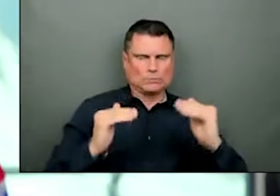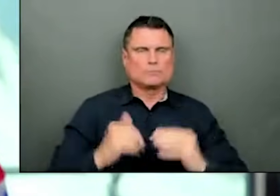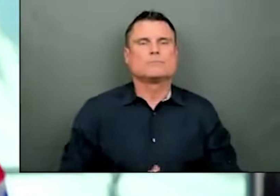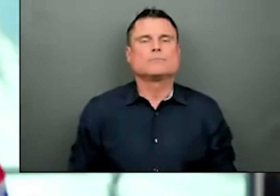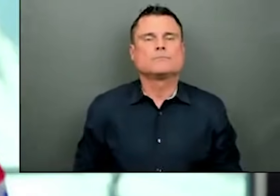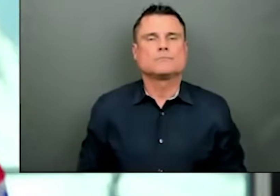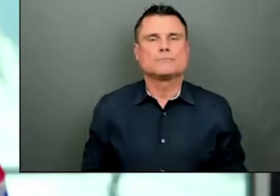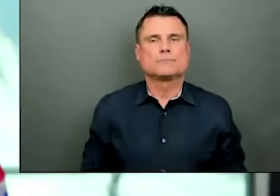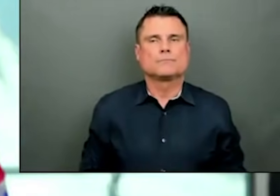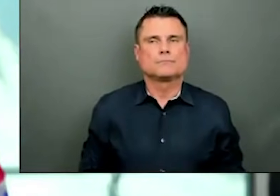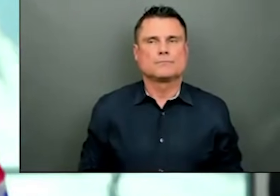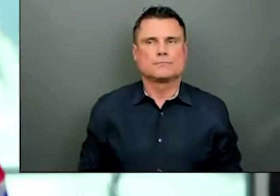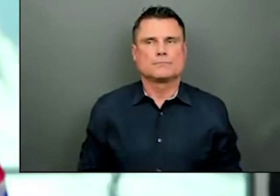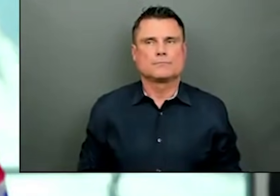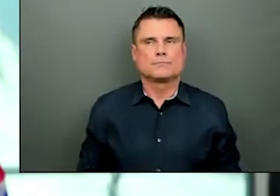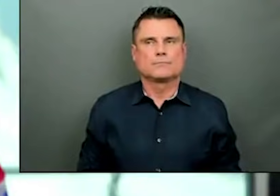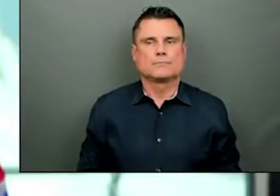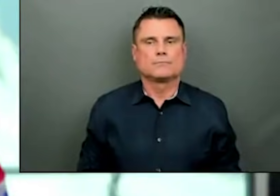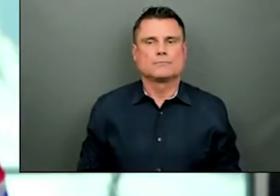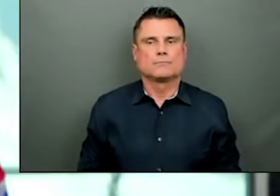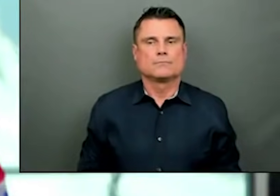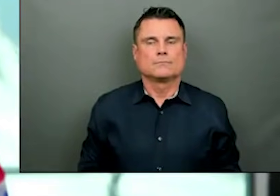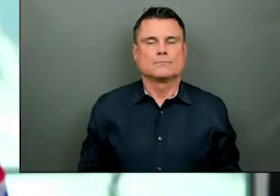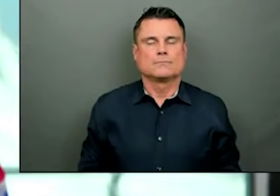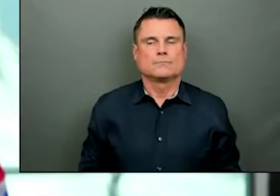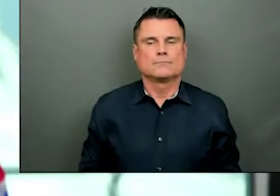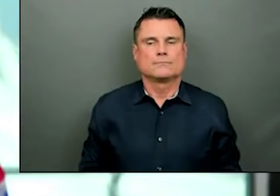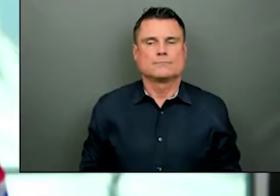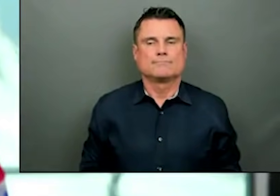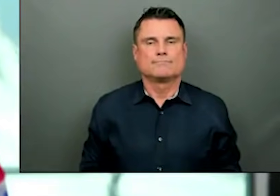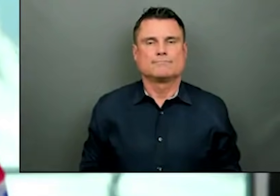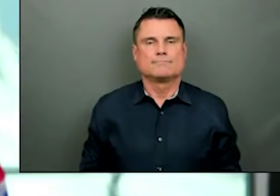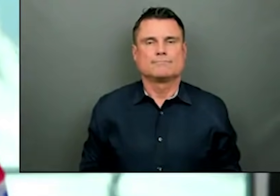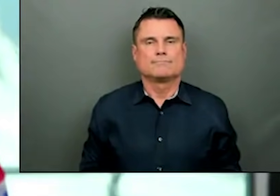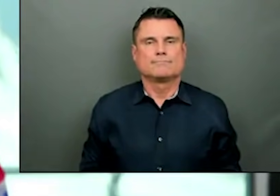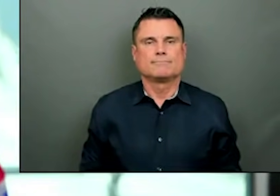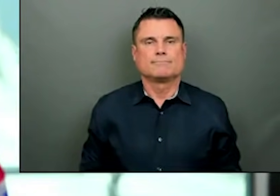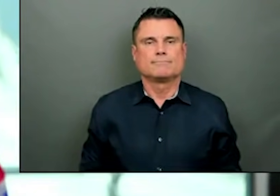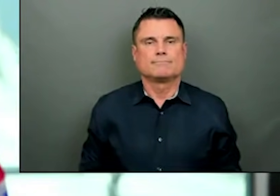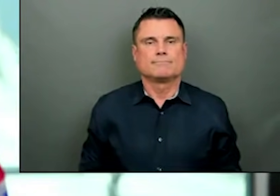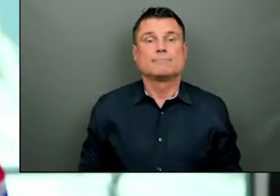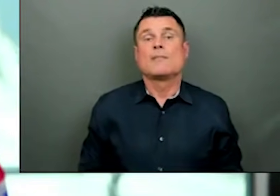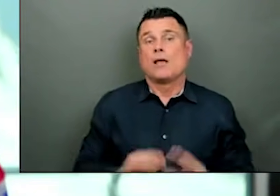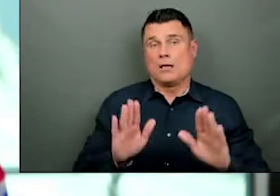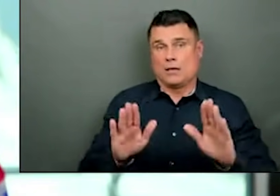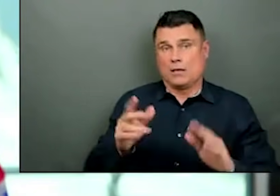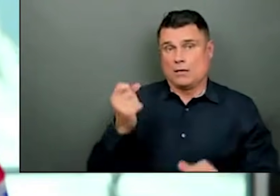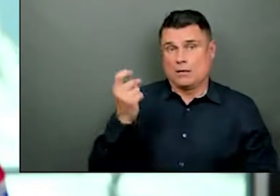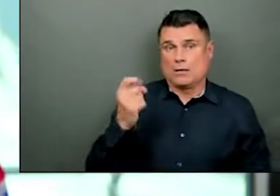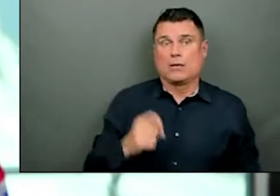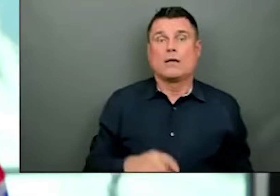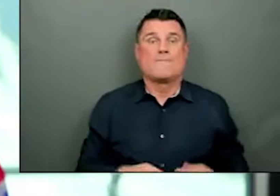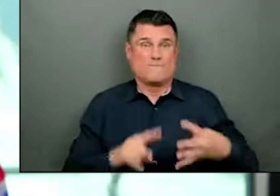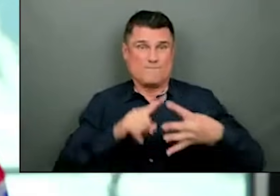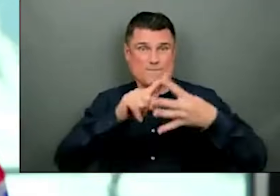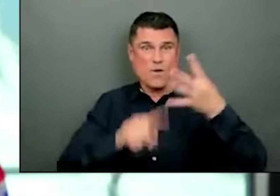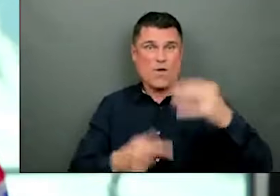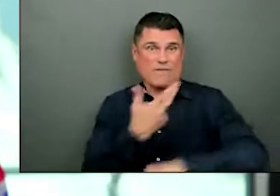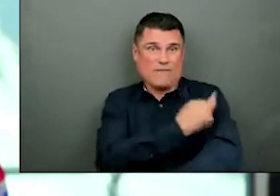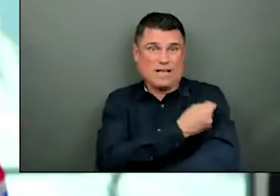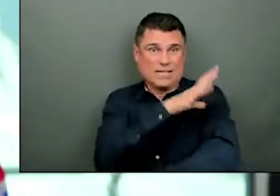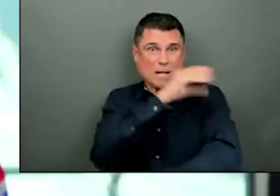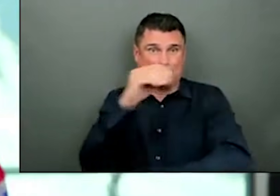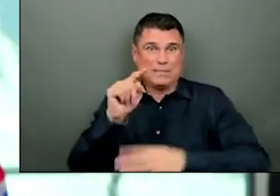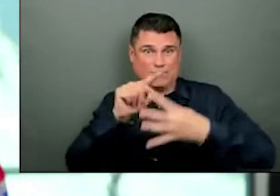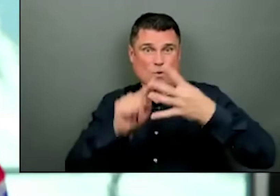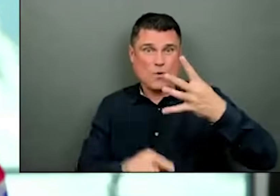committed to using the more flexible fridge-stable vaccines for our worker program, and we'll need to recalibrate how we're going to do that.